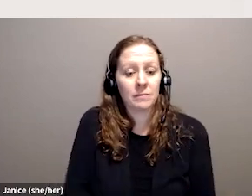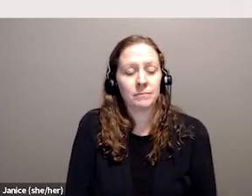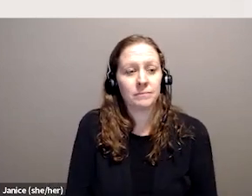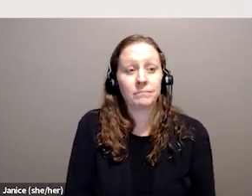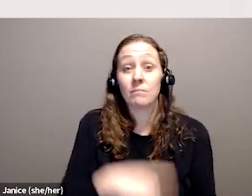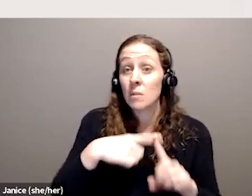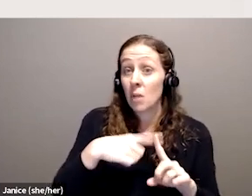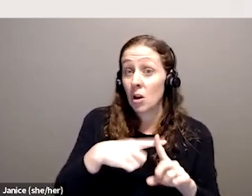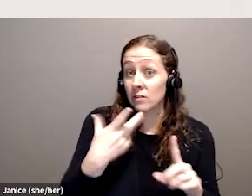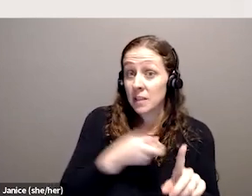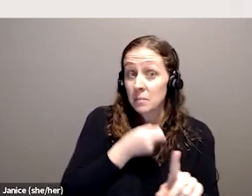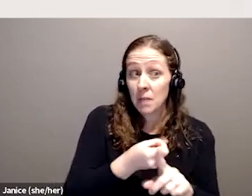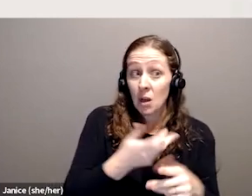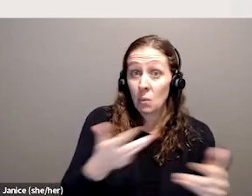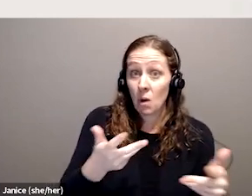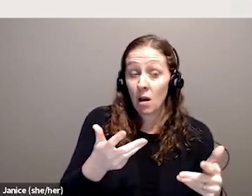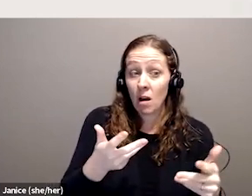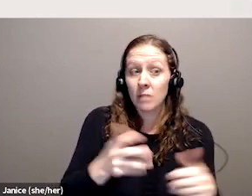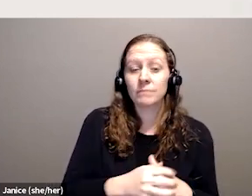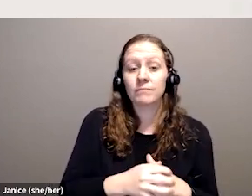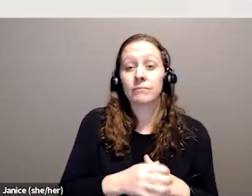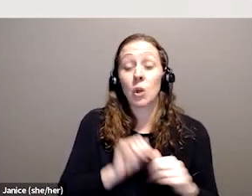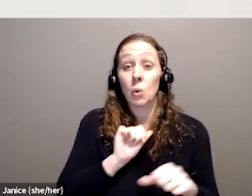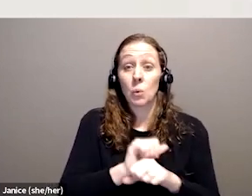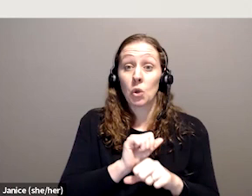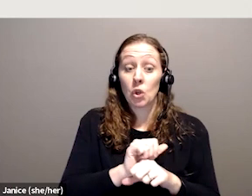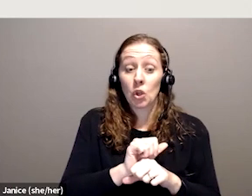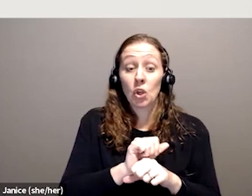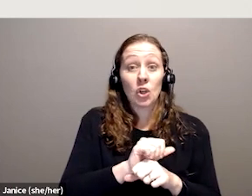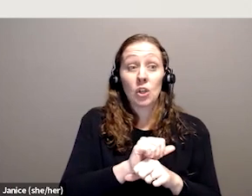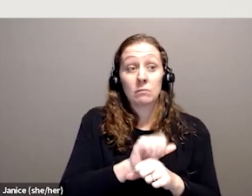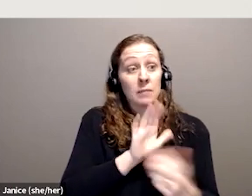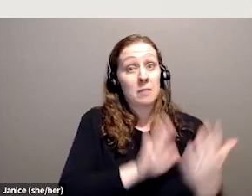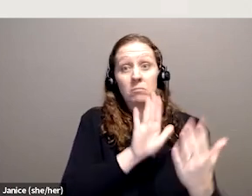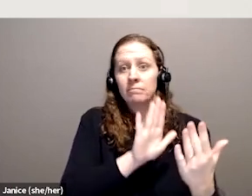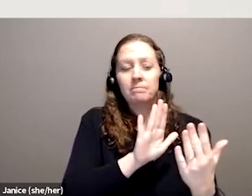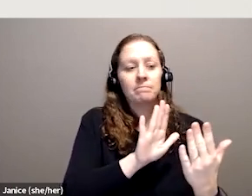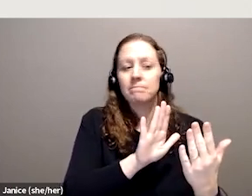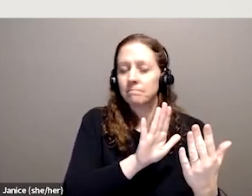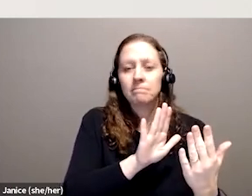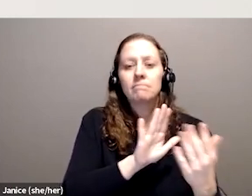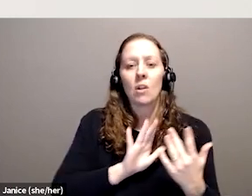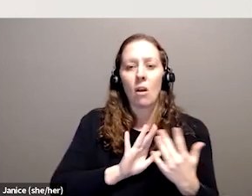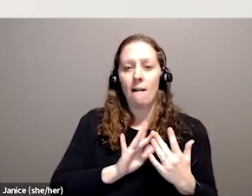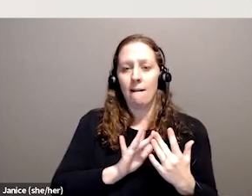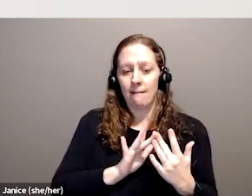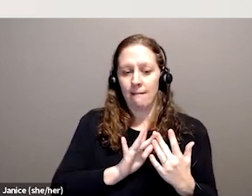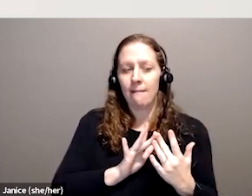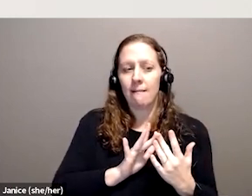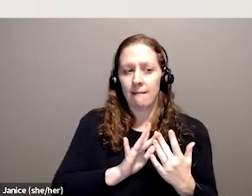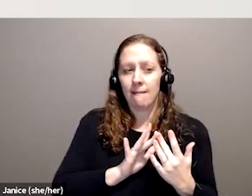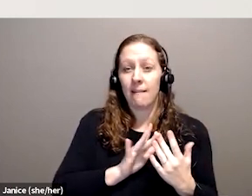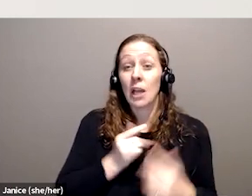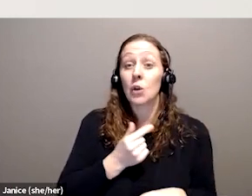Positives include more work going online in response to climate change and more jobs created in the